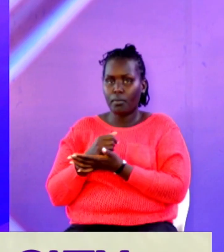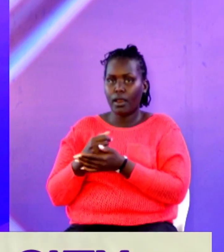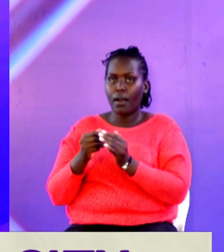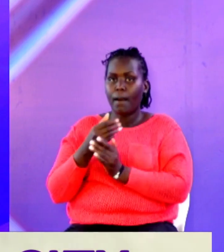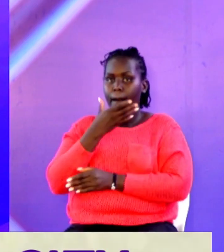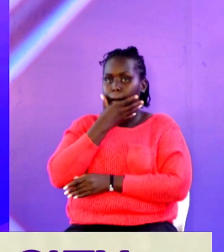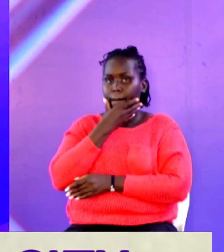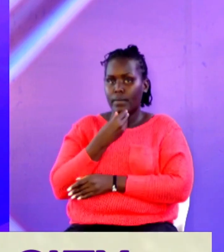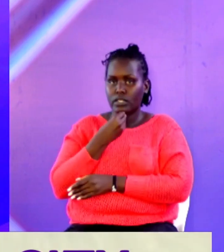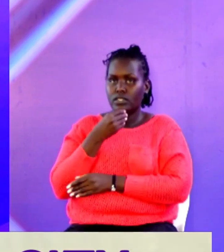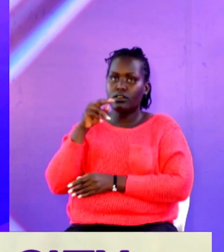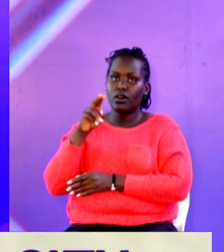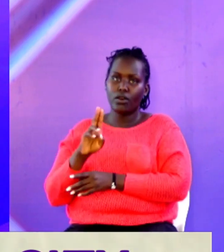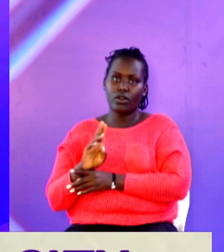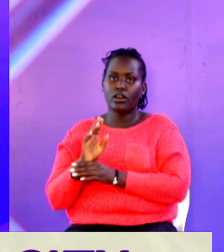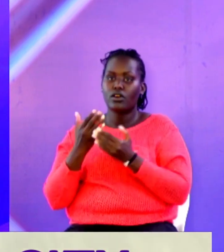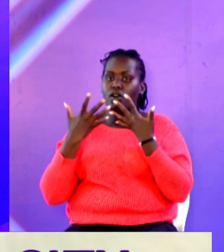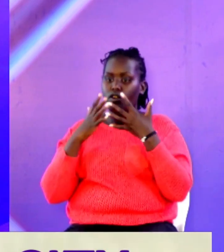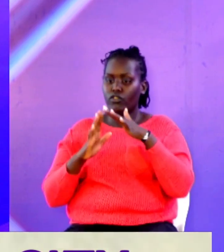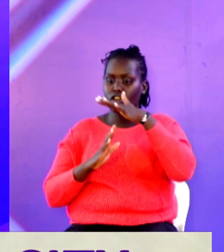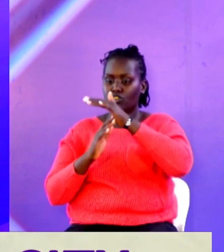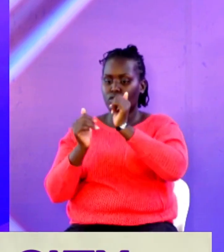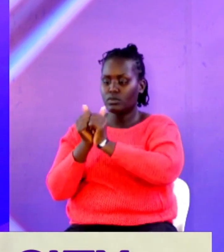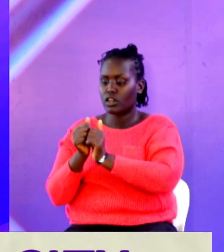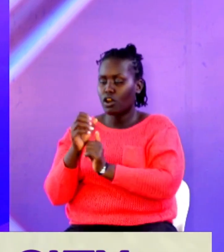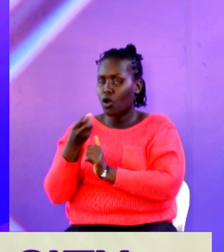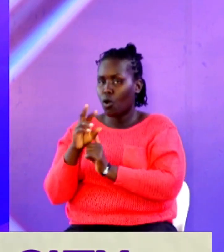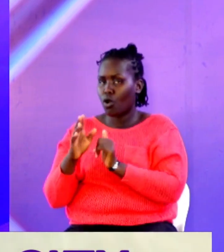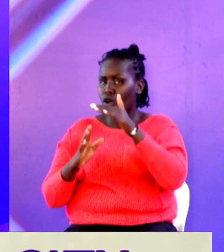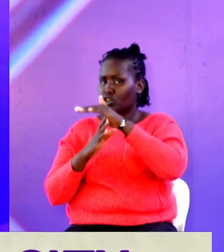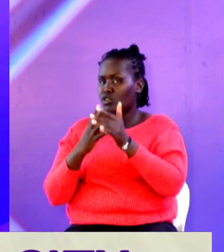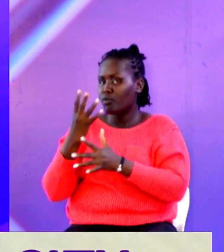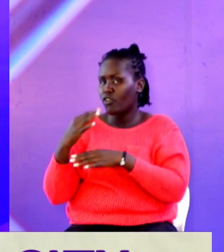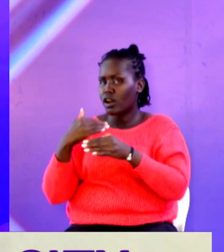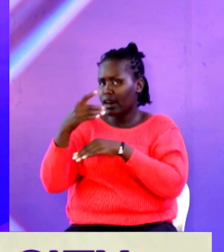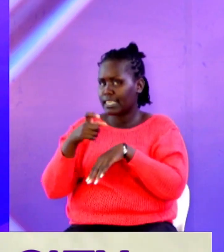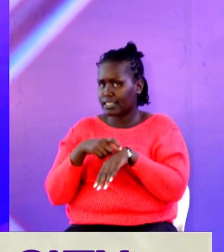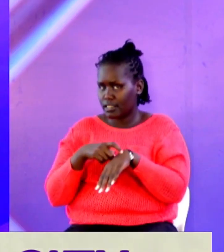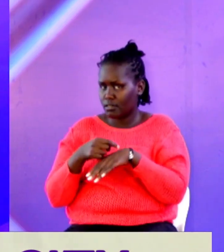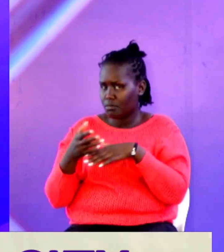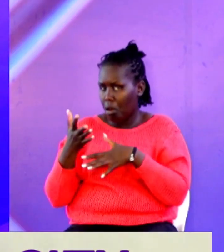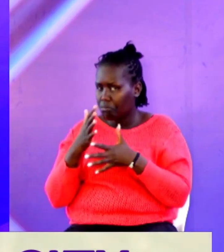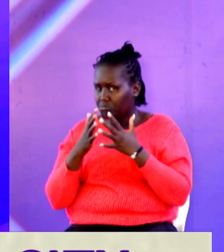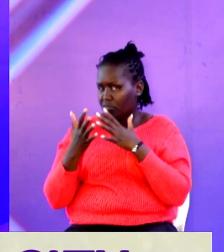United at least finish top 10 or top 4 next season? Do you see Manchester United around there next